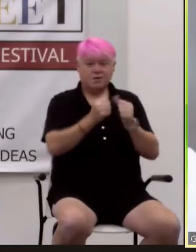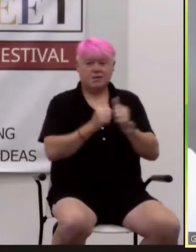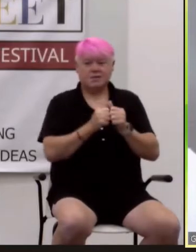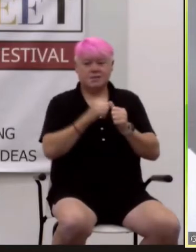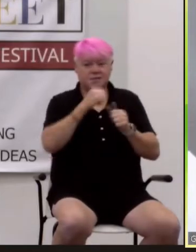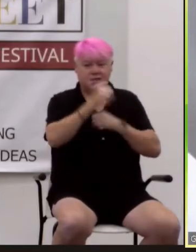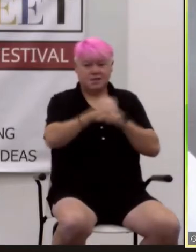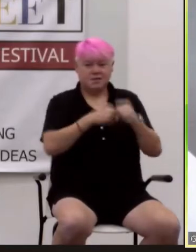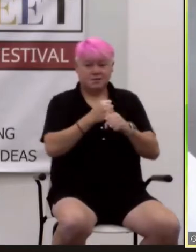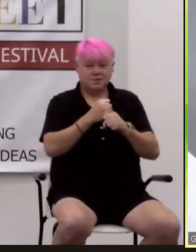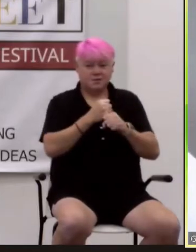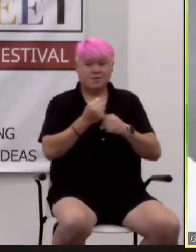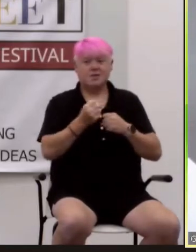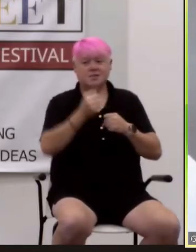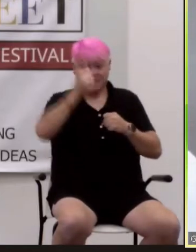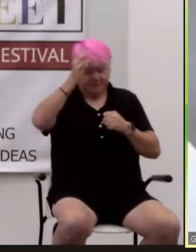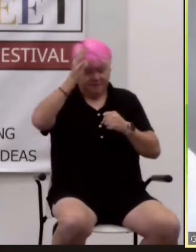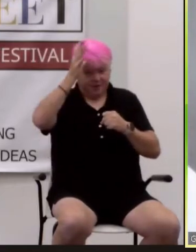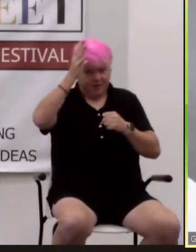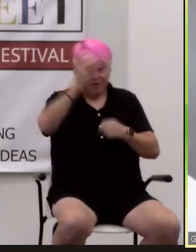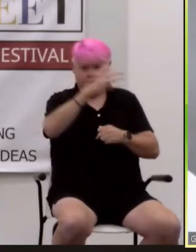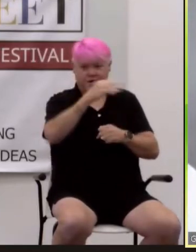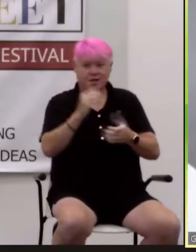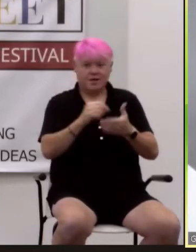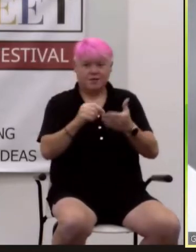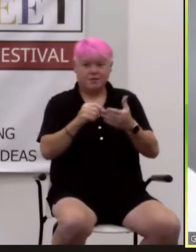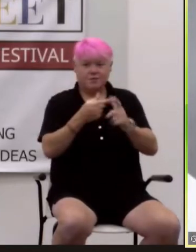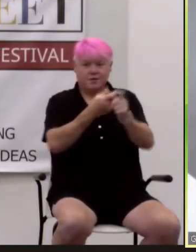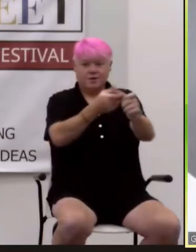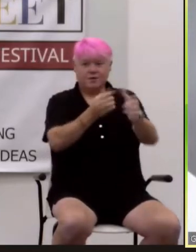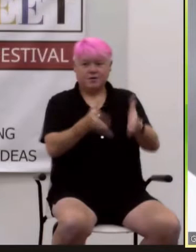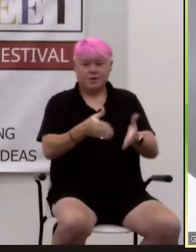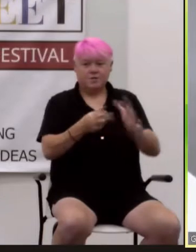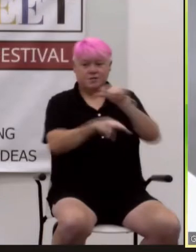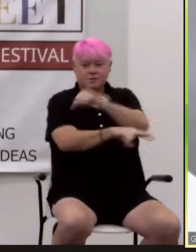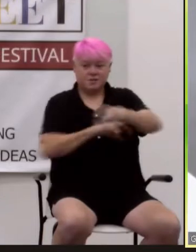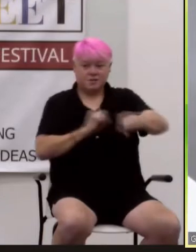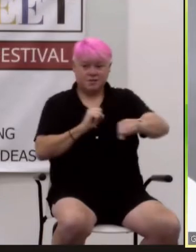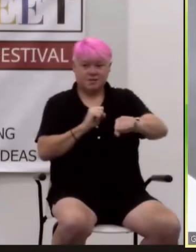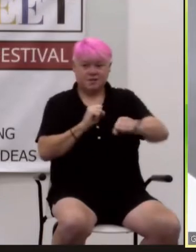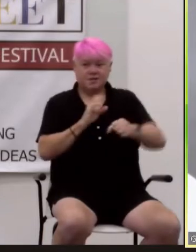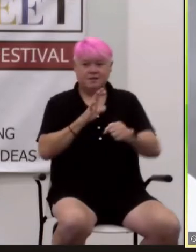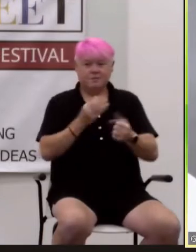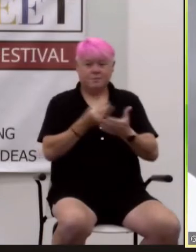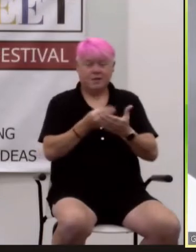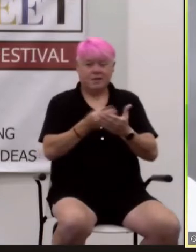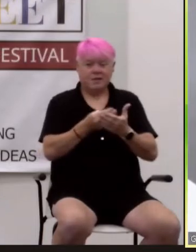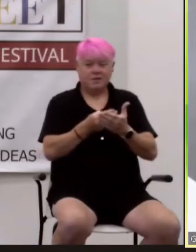father. And he is determined to steal enough money to secure his son's future.